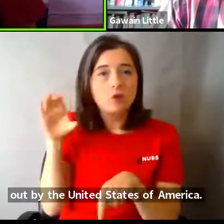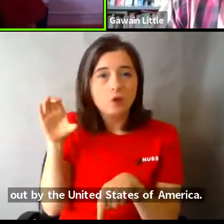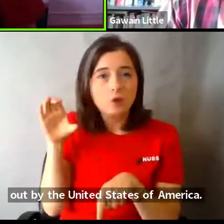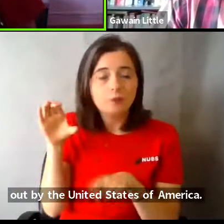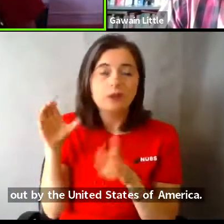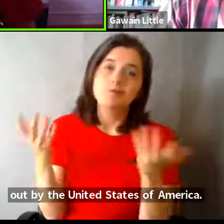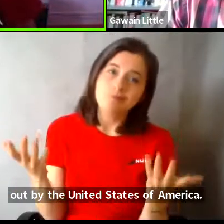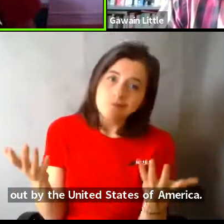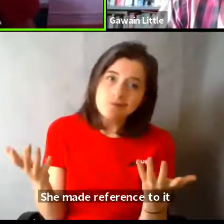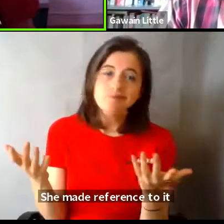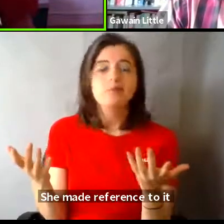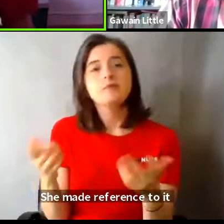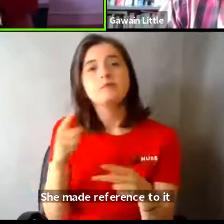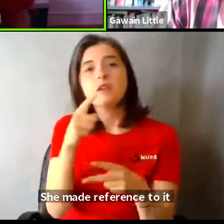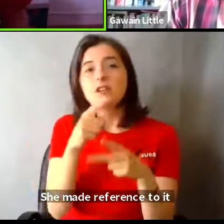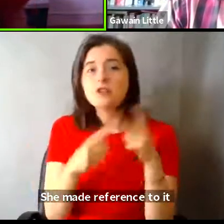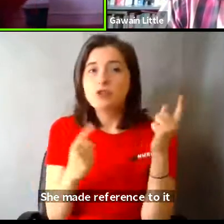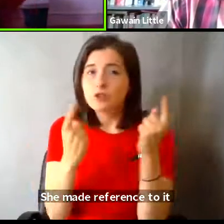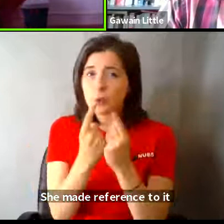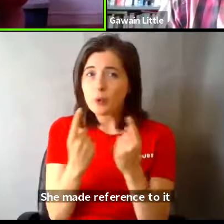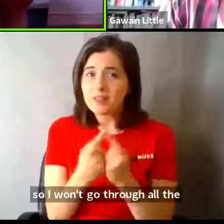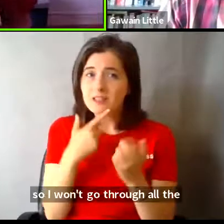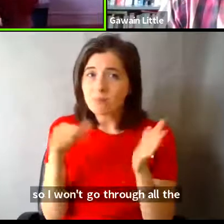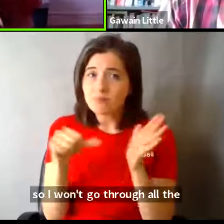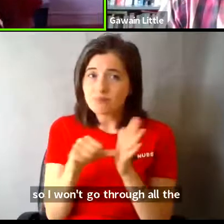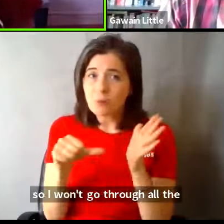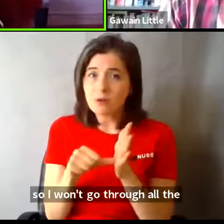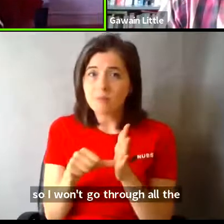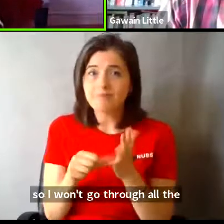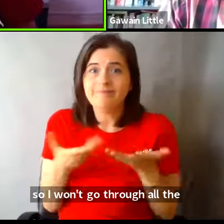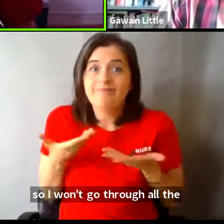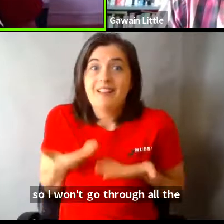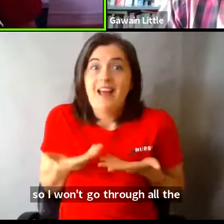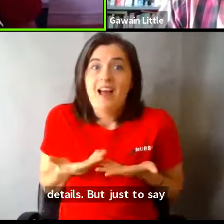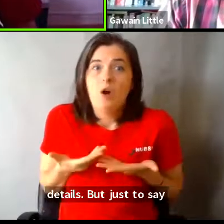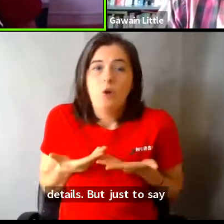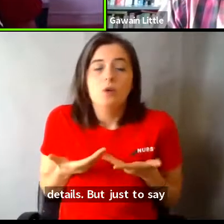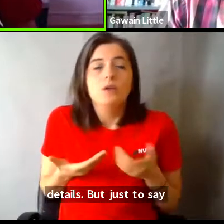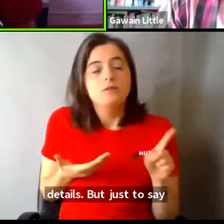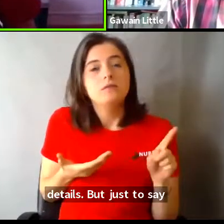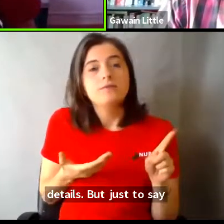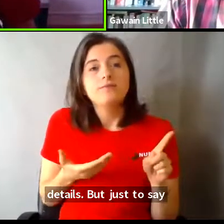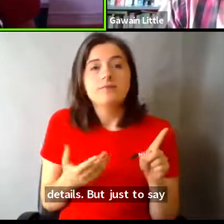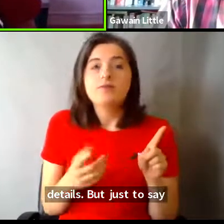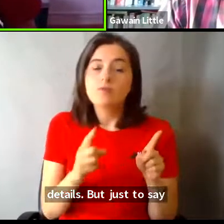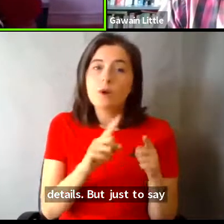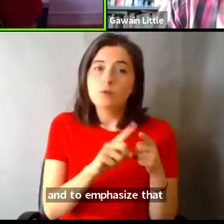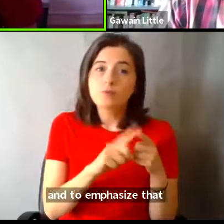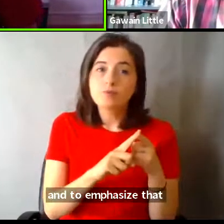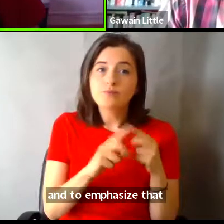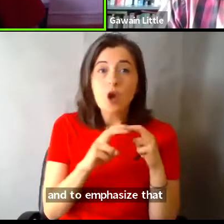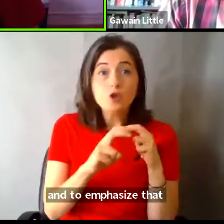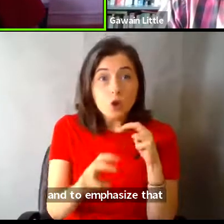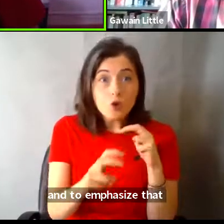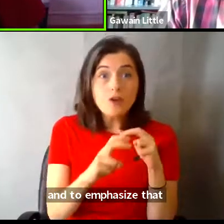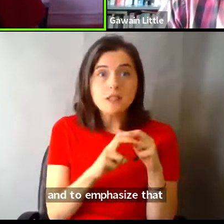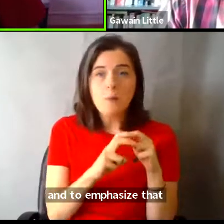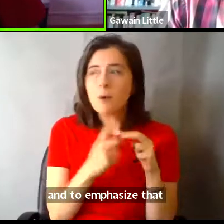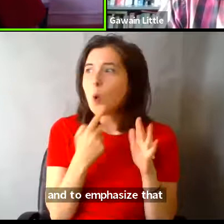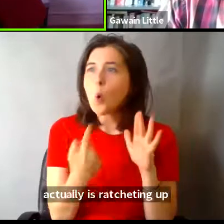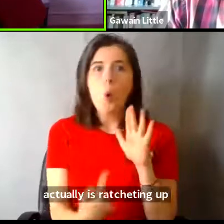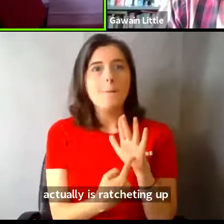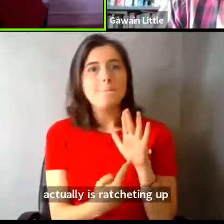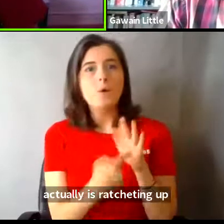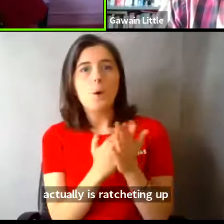things which are very problematic at this time, and of course she referred to as well, is that tourism is an important part of